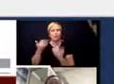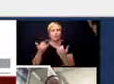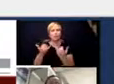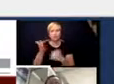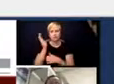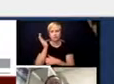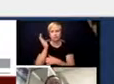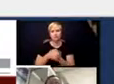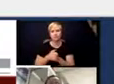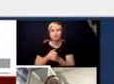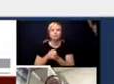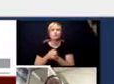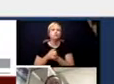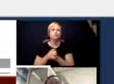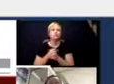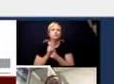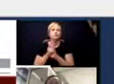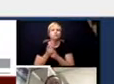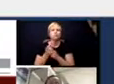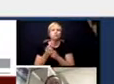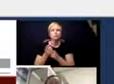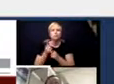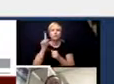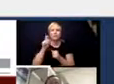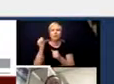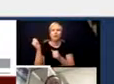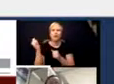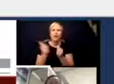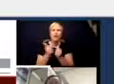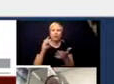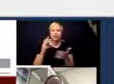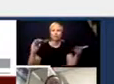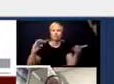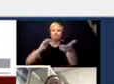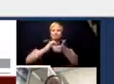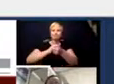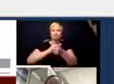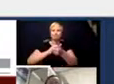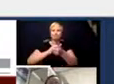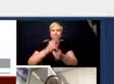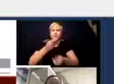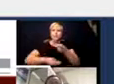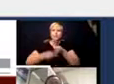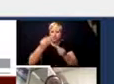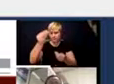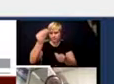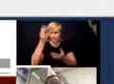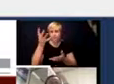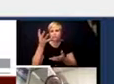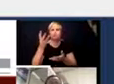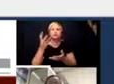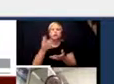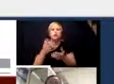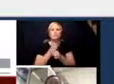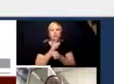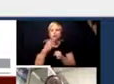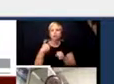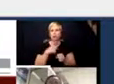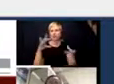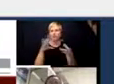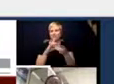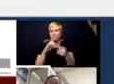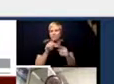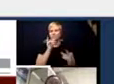all of the elements to work together to exchange information and to make sure that we're connecting when we have risks identified